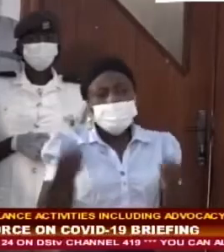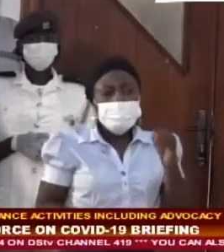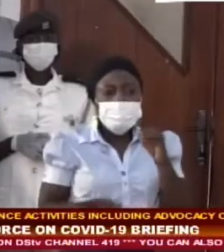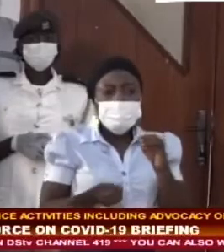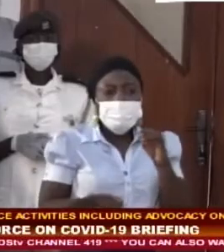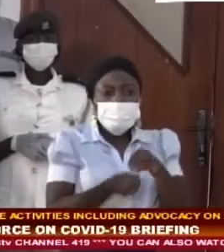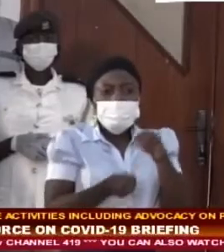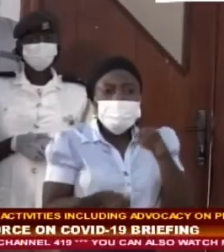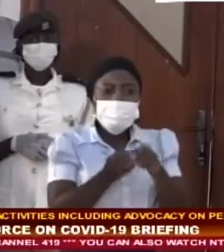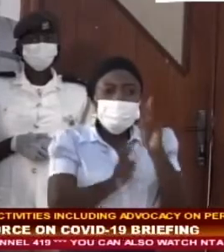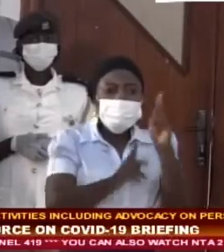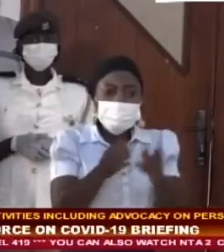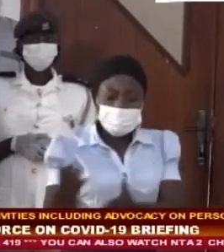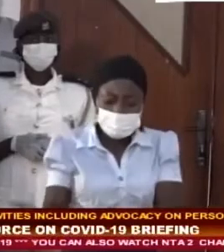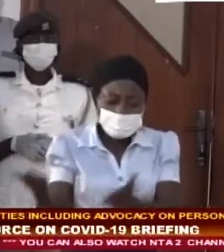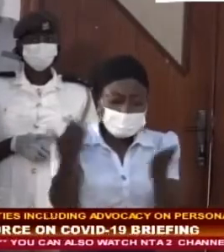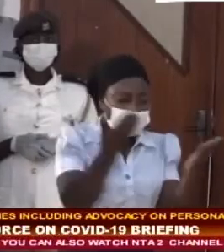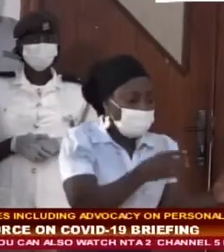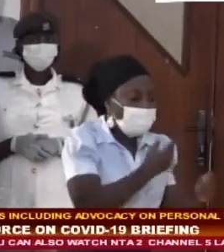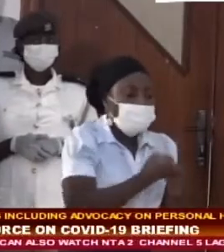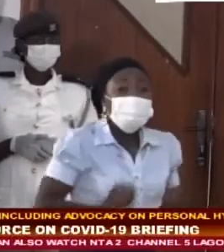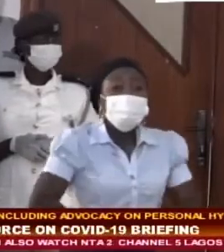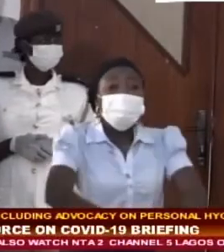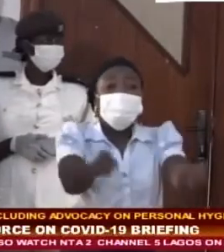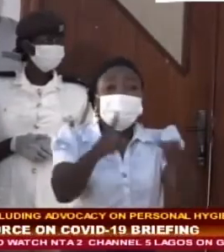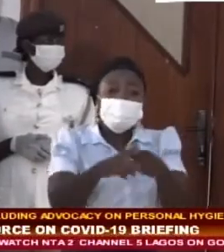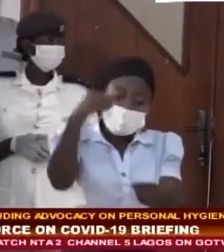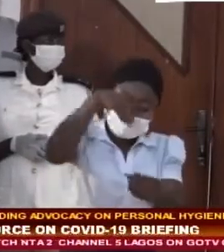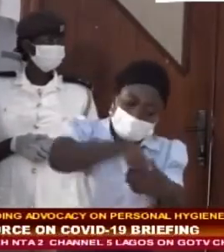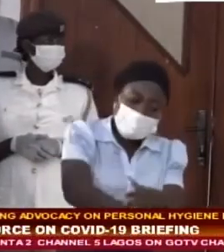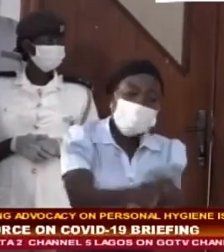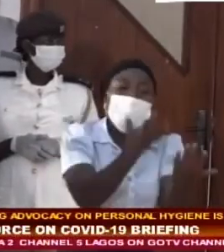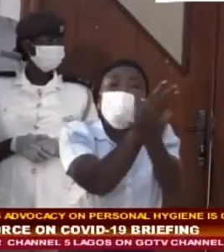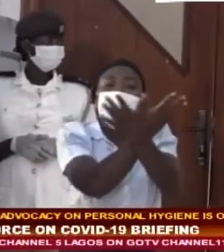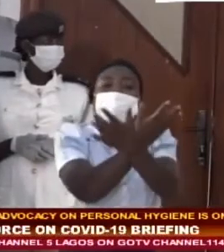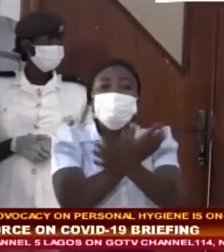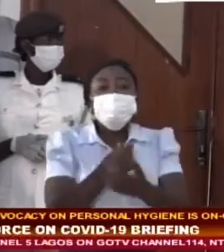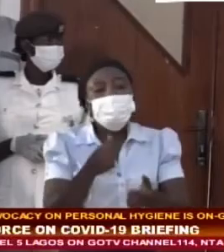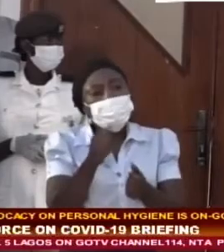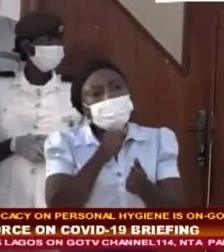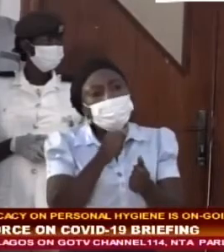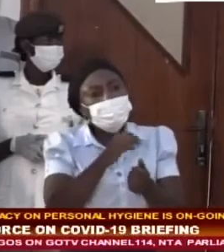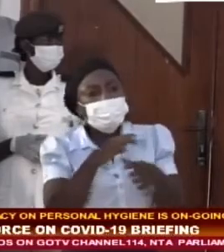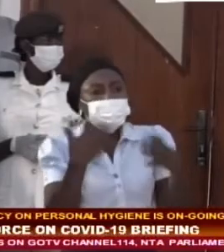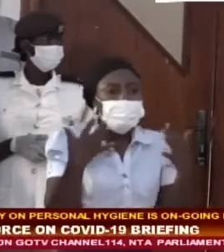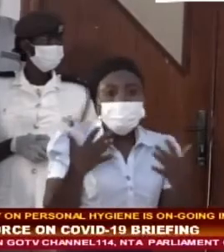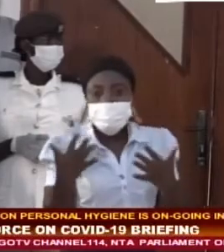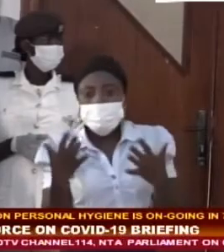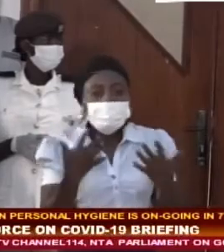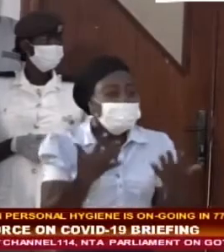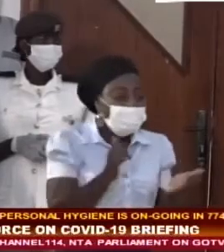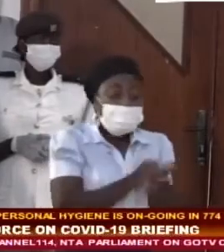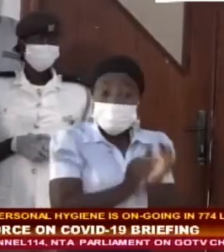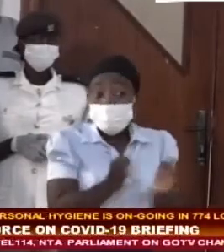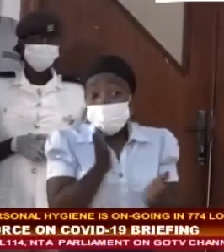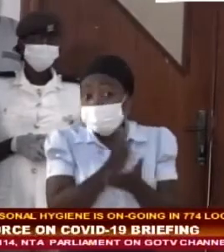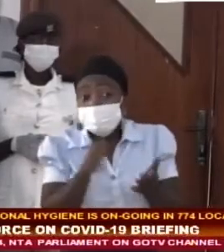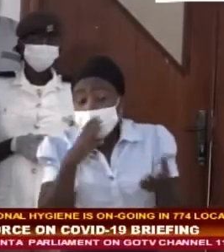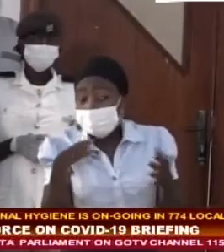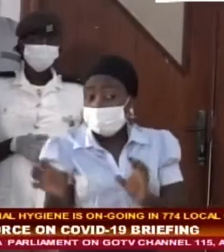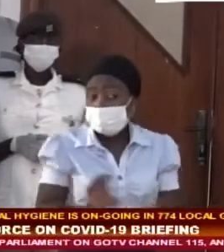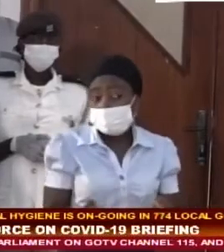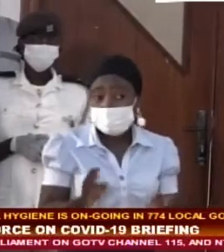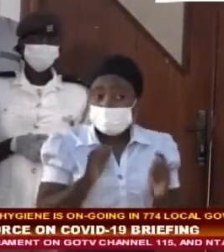brought from the streets to meet them in the prison. So there is this anxiety among them that if something is not